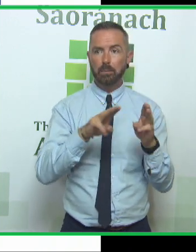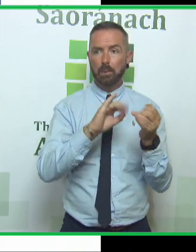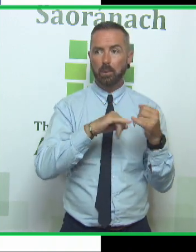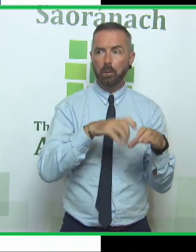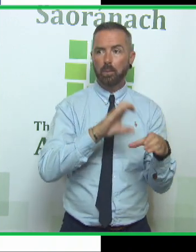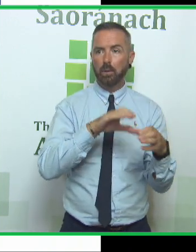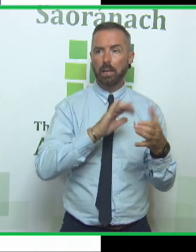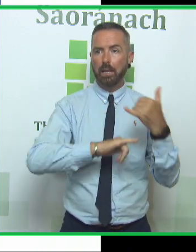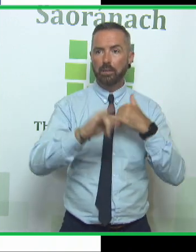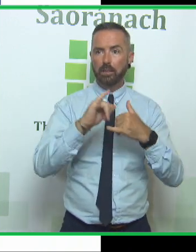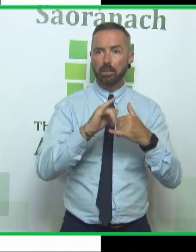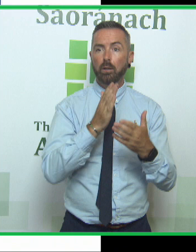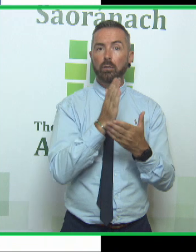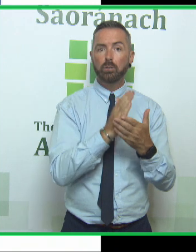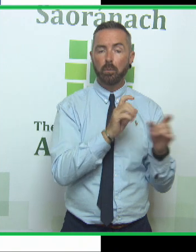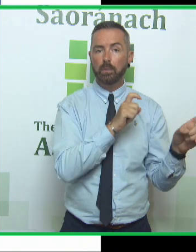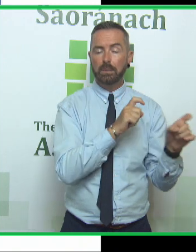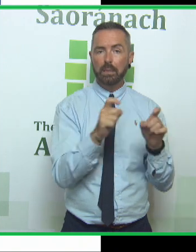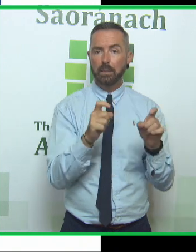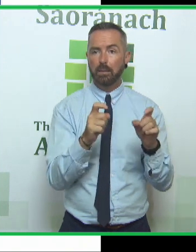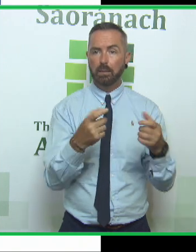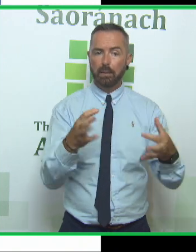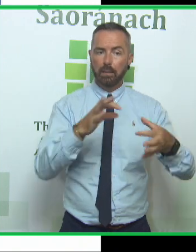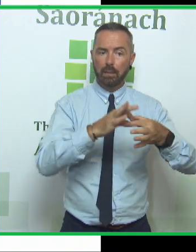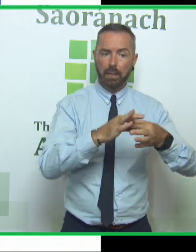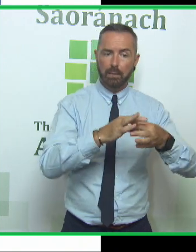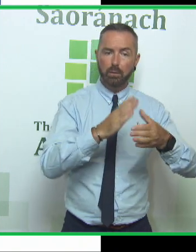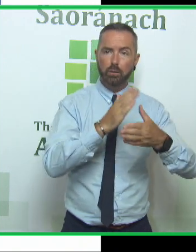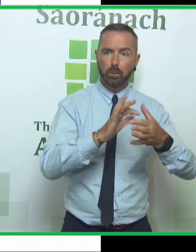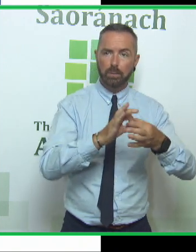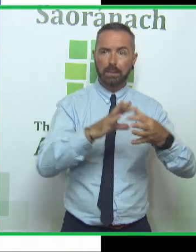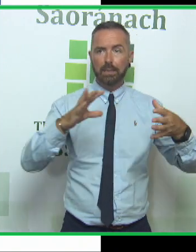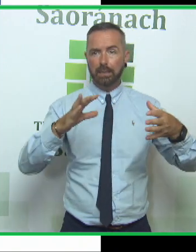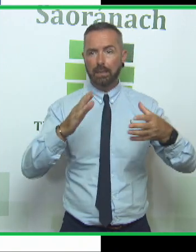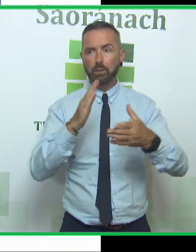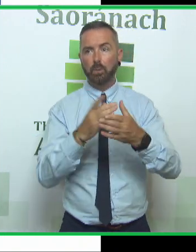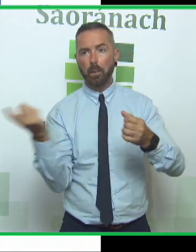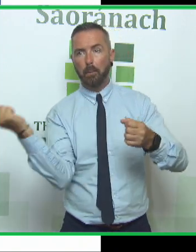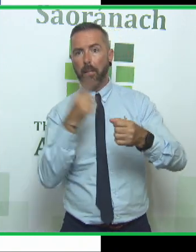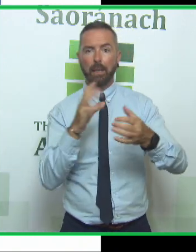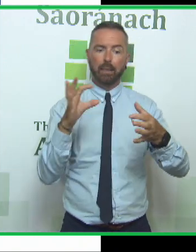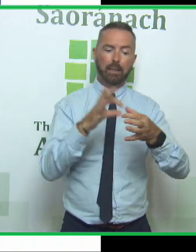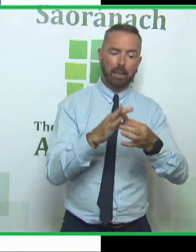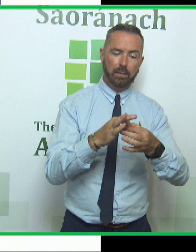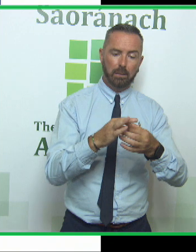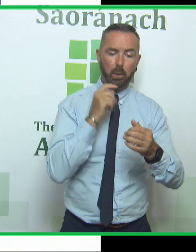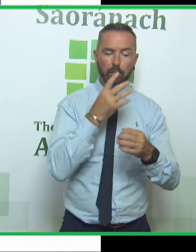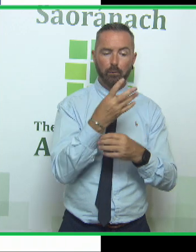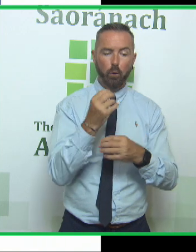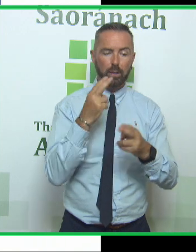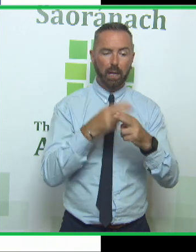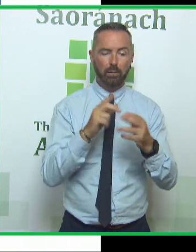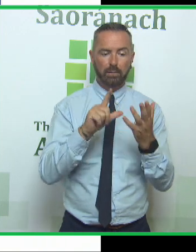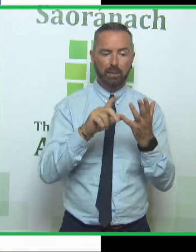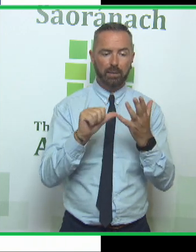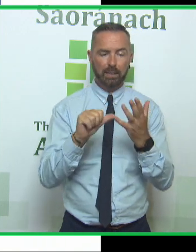just disengaged, and sometimes they will re-engage again. But if you look, 40 out of 76 had reduced their use at the time of